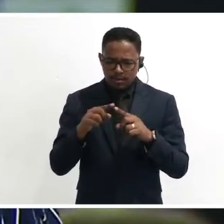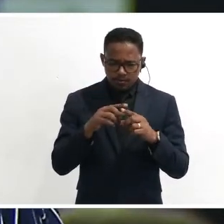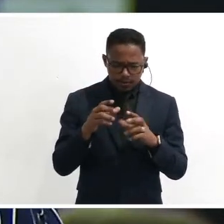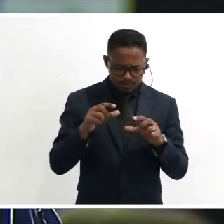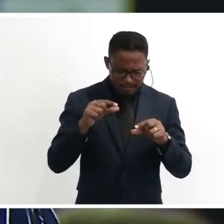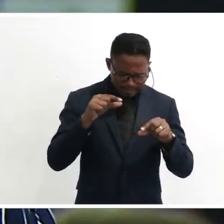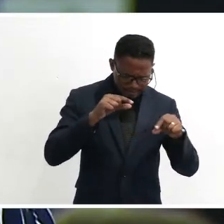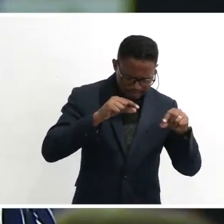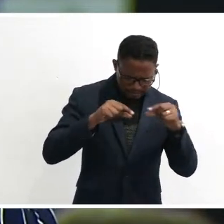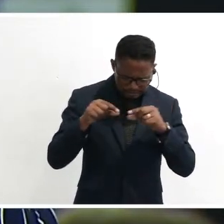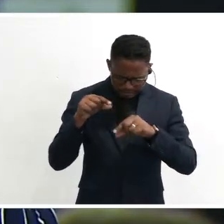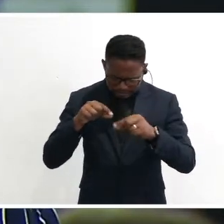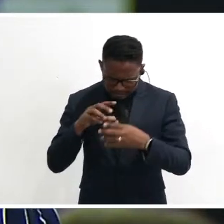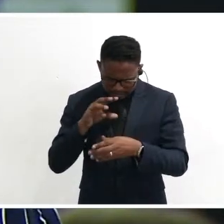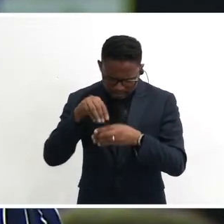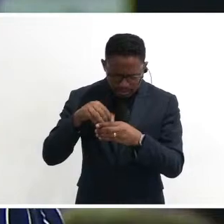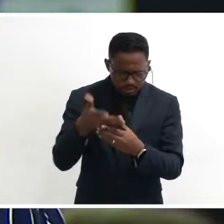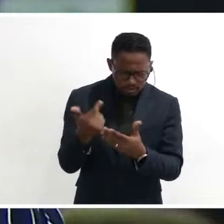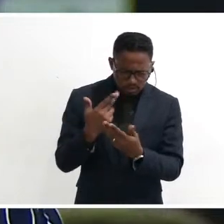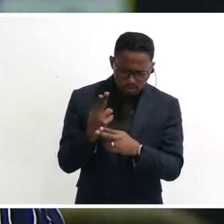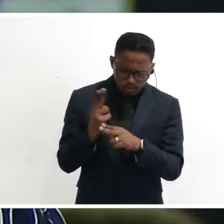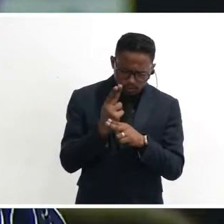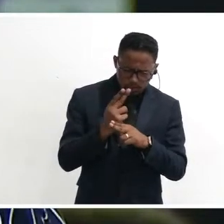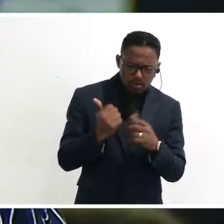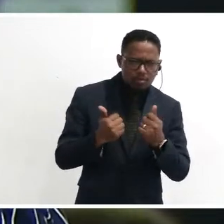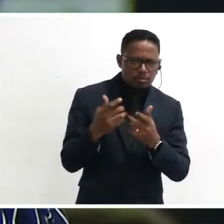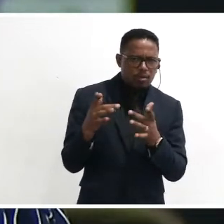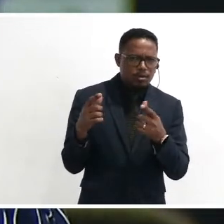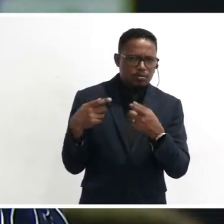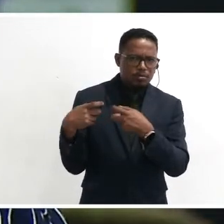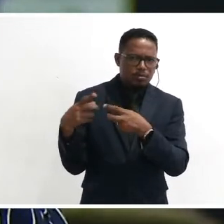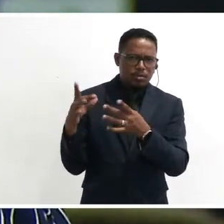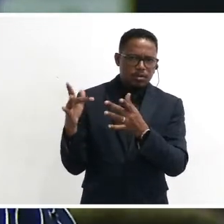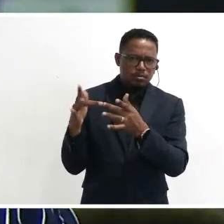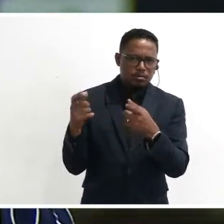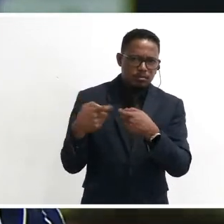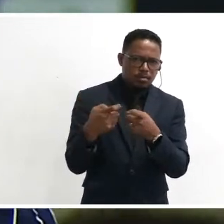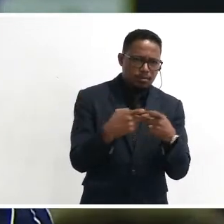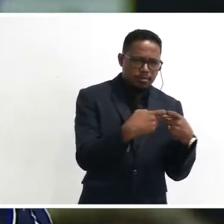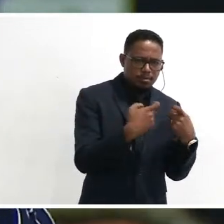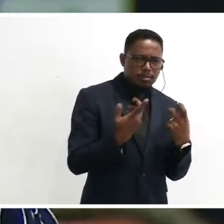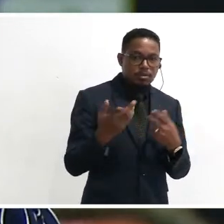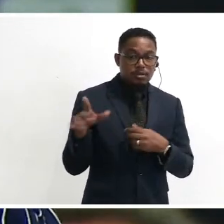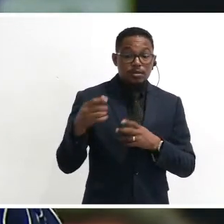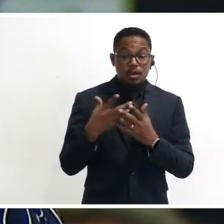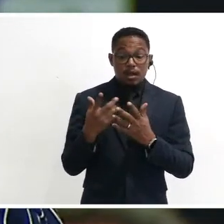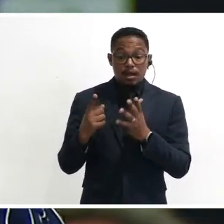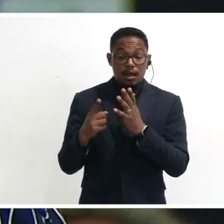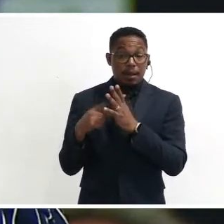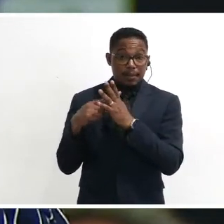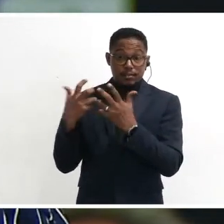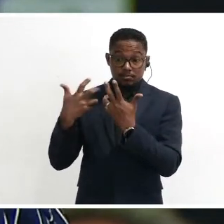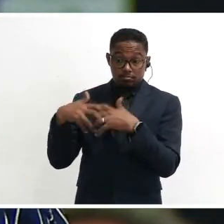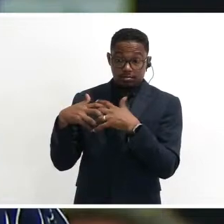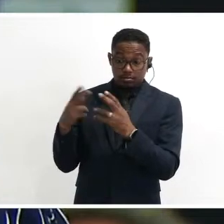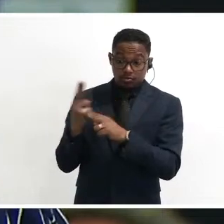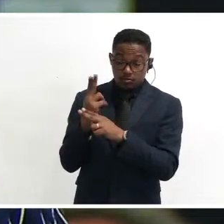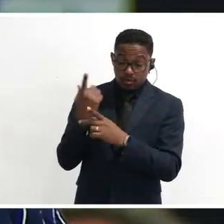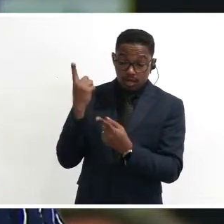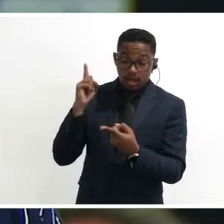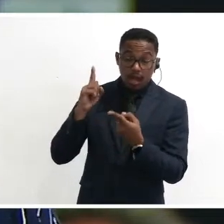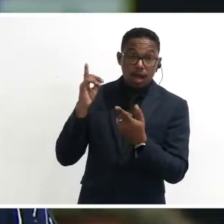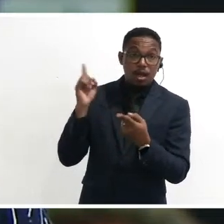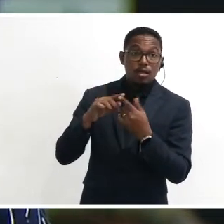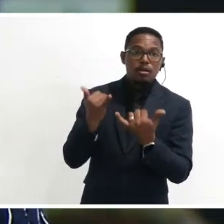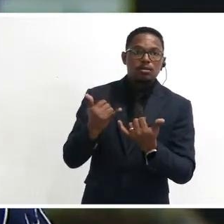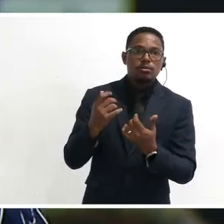integrados. Con respecto a esto, la maquinaria que se utiliza normalmente desarrollan un